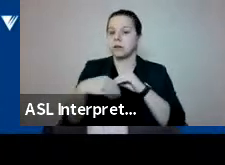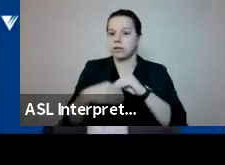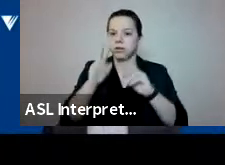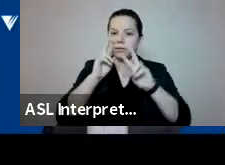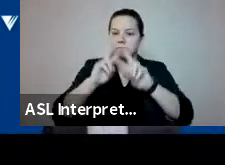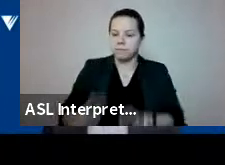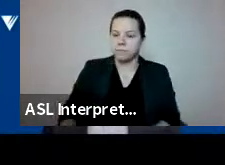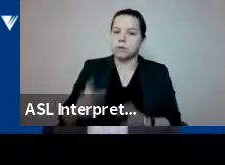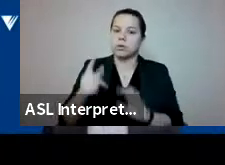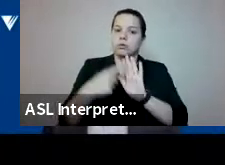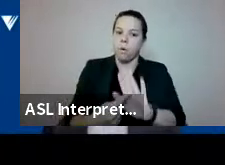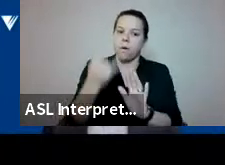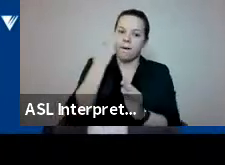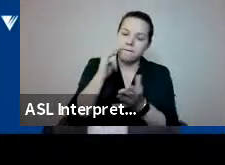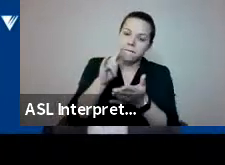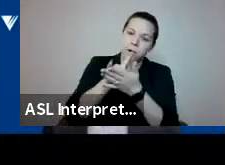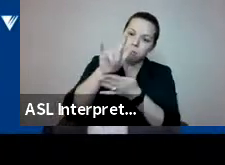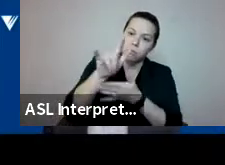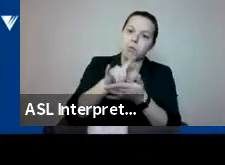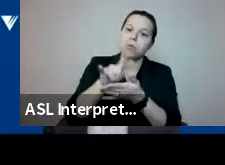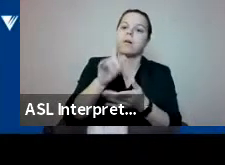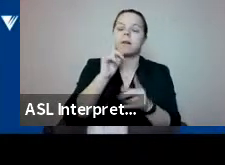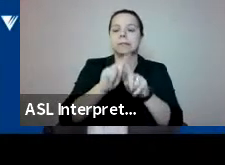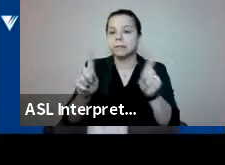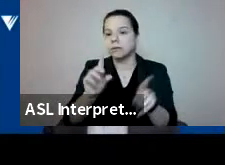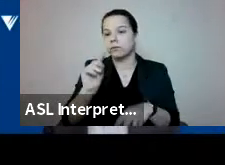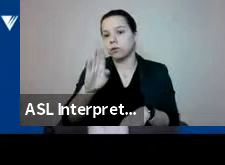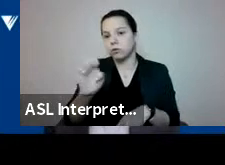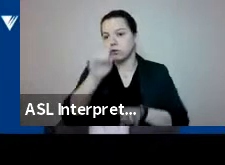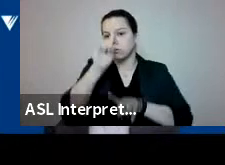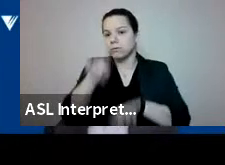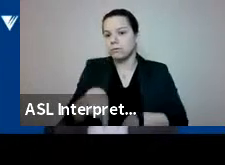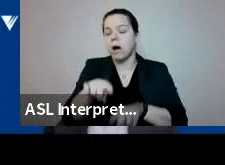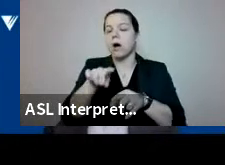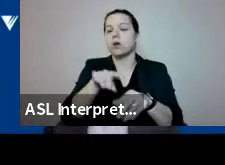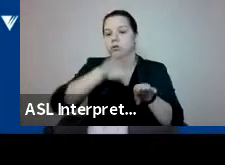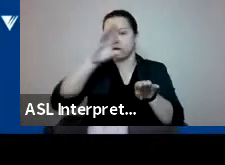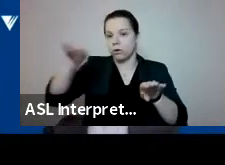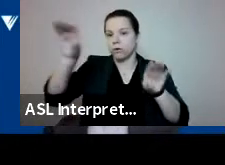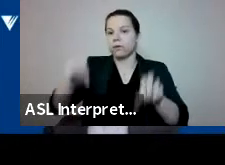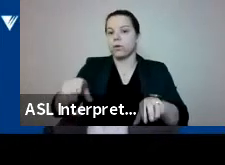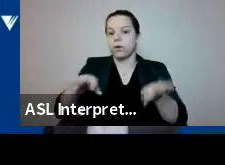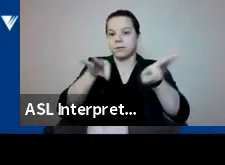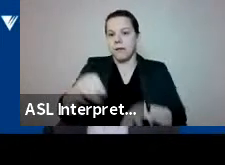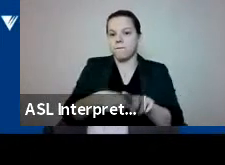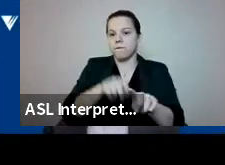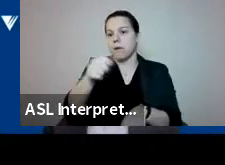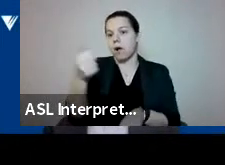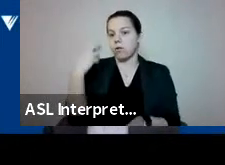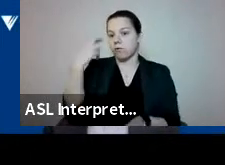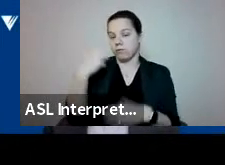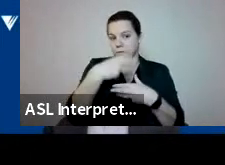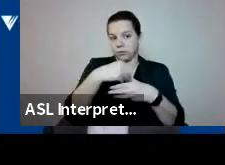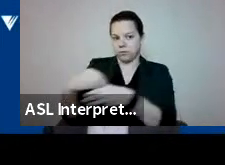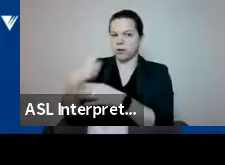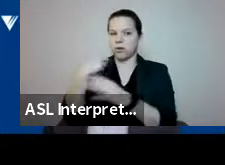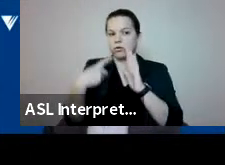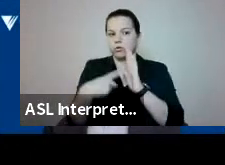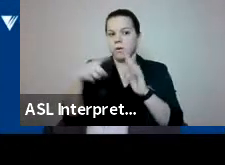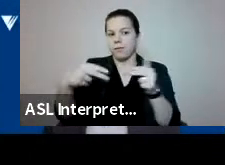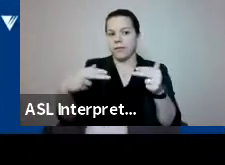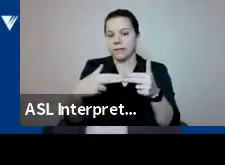the airport-to-airport differences in the dose response curves could be partially explained by these other factors. The factors are shown on this